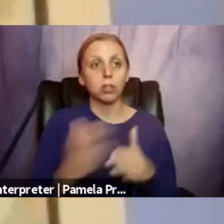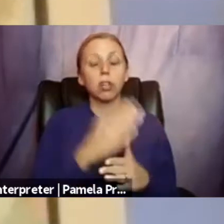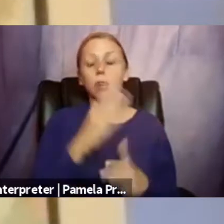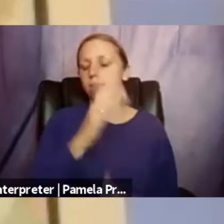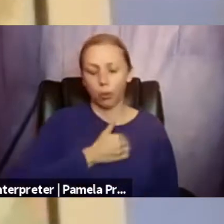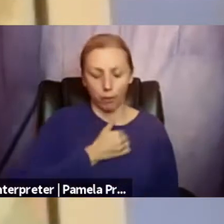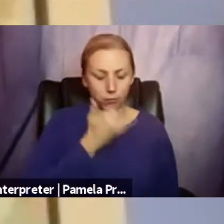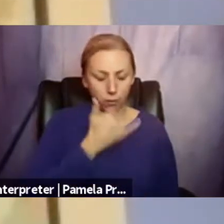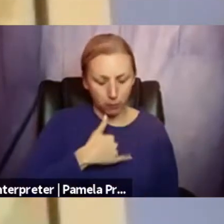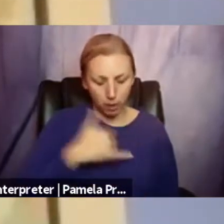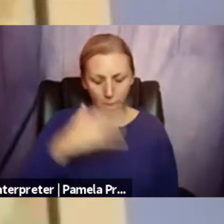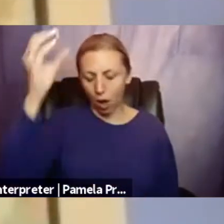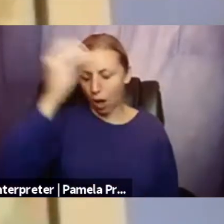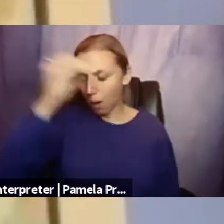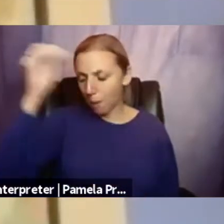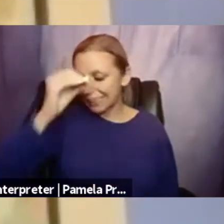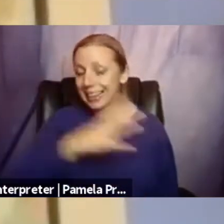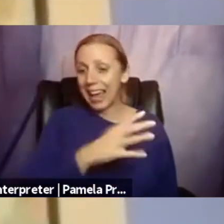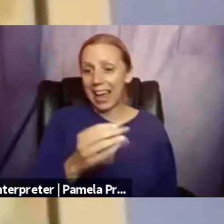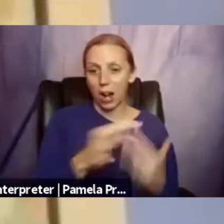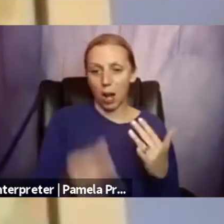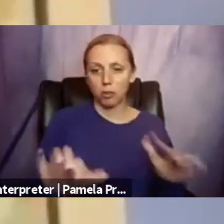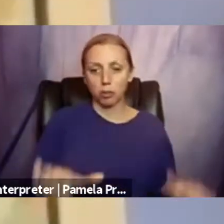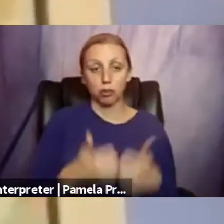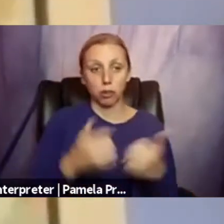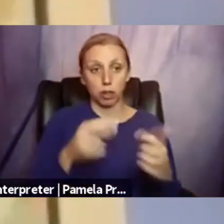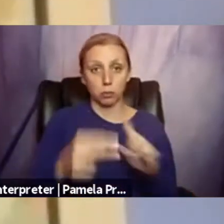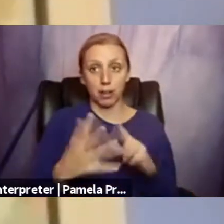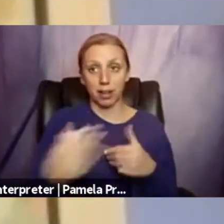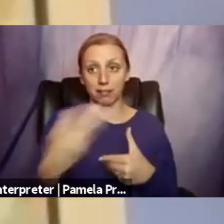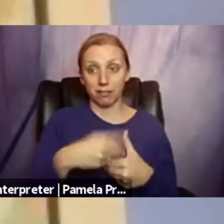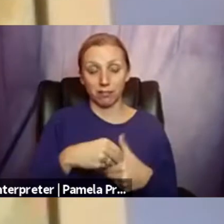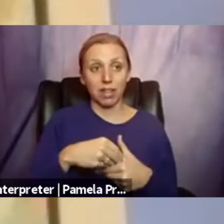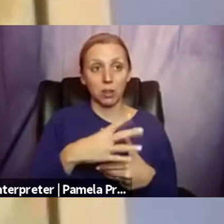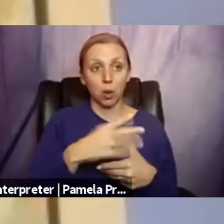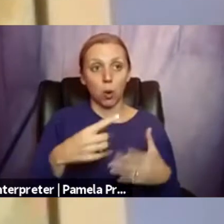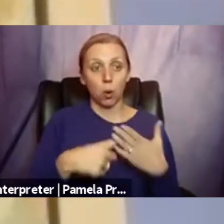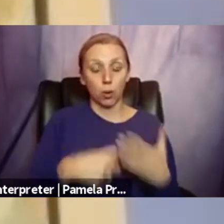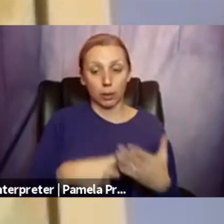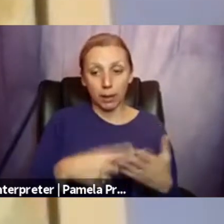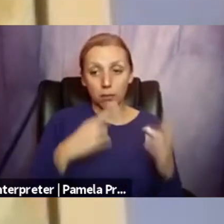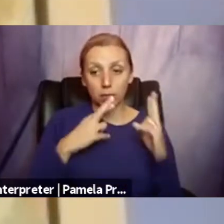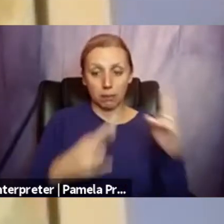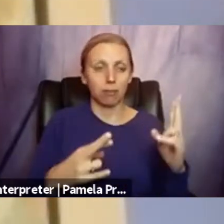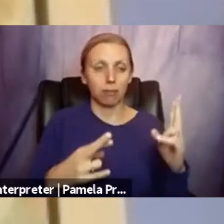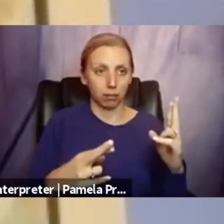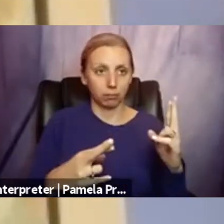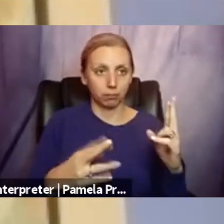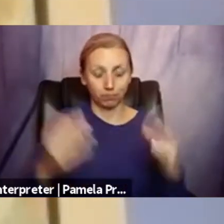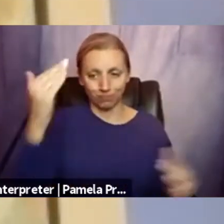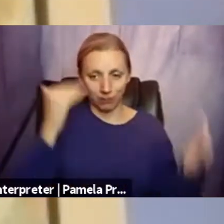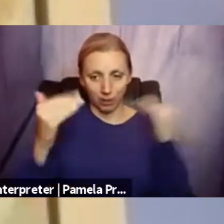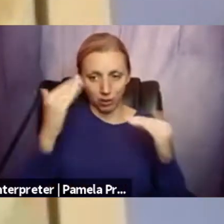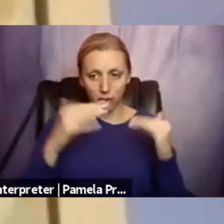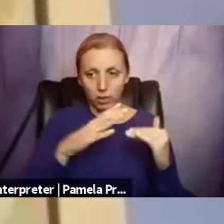opinions and options, challenge perspectives, and engage or debate respectfully, acknowledge and course